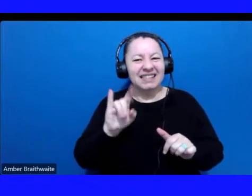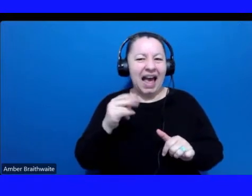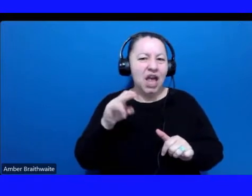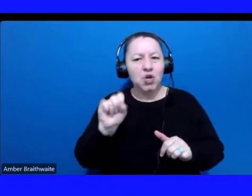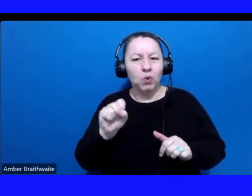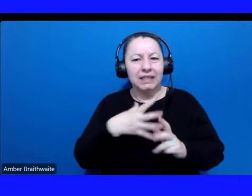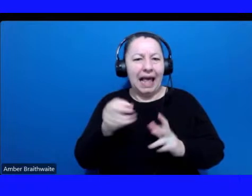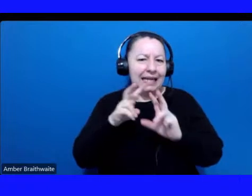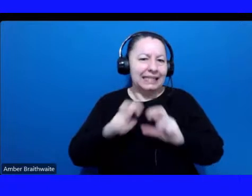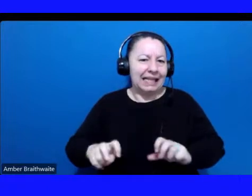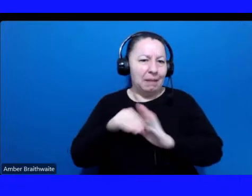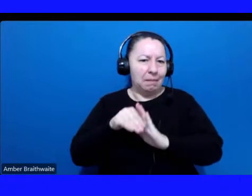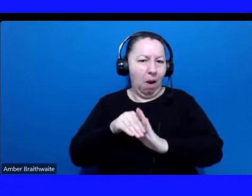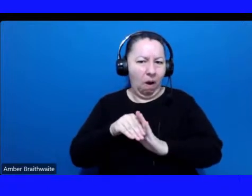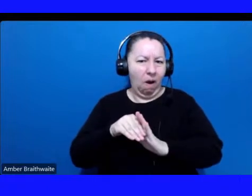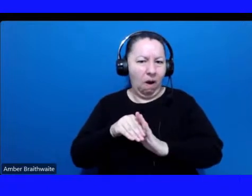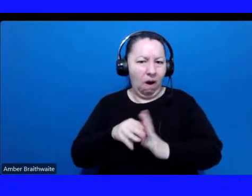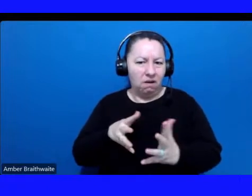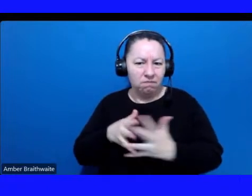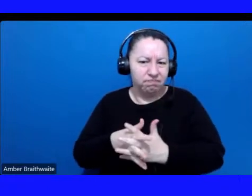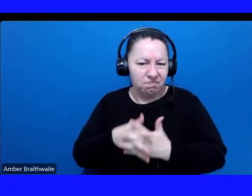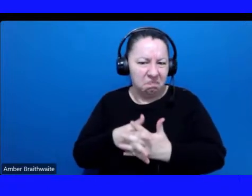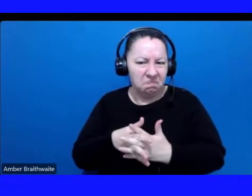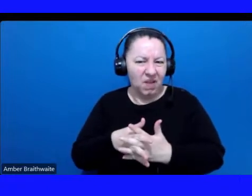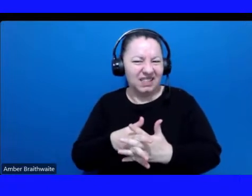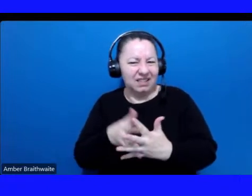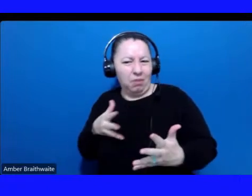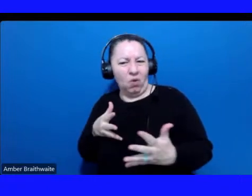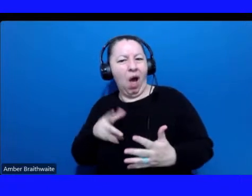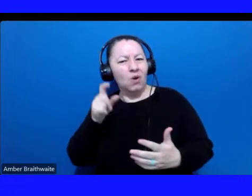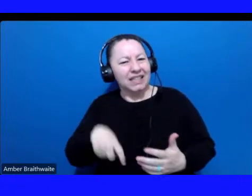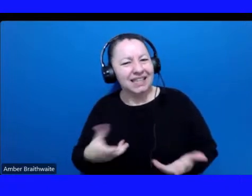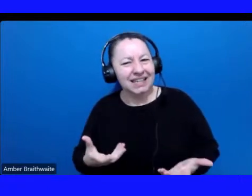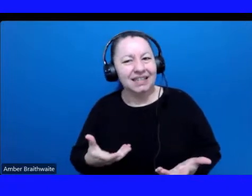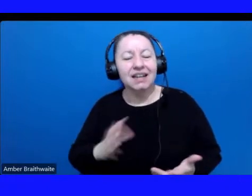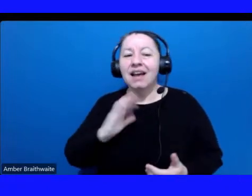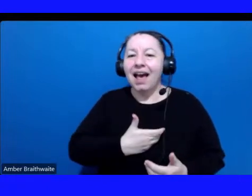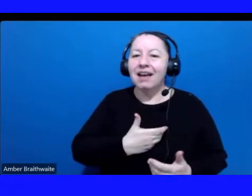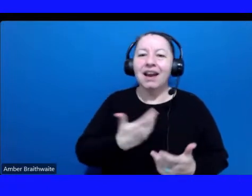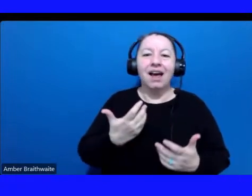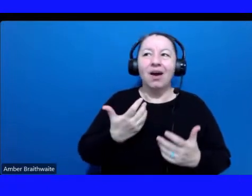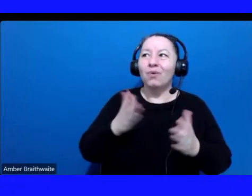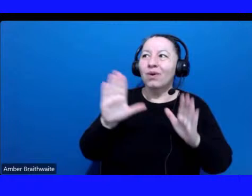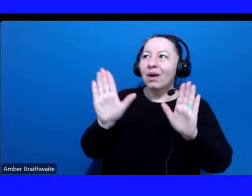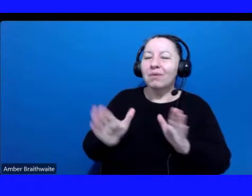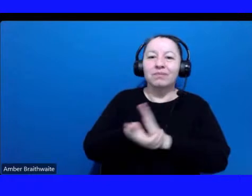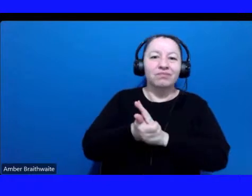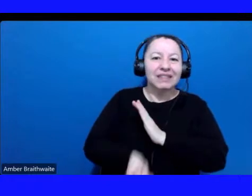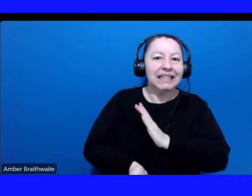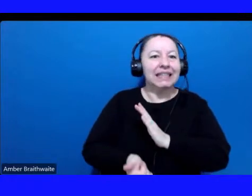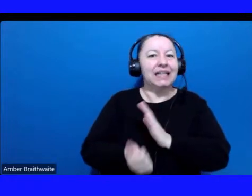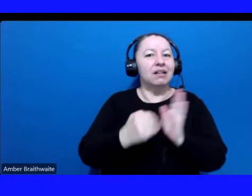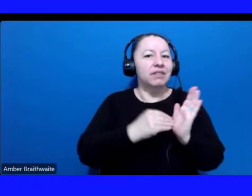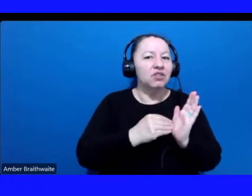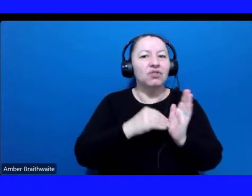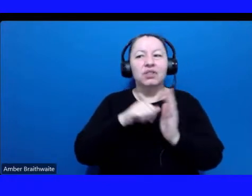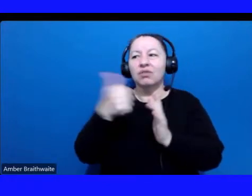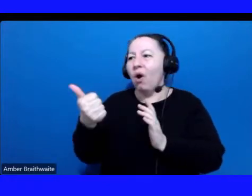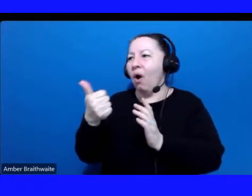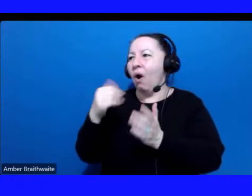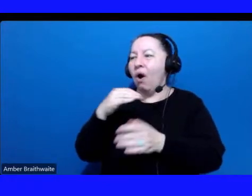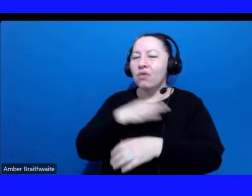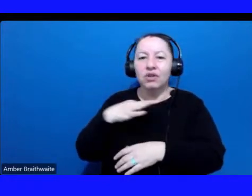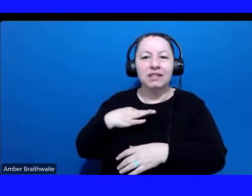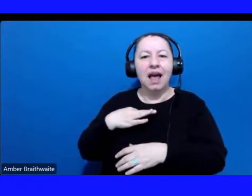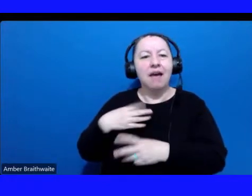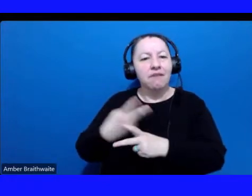10%, not of all severity. That would include the least severe as well as the most severe. Right. Because I have to say, it's